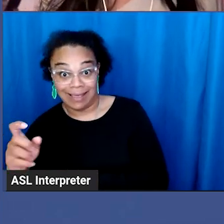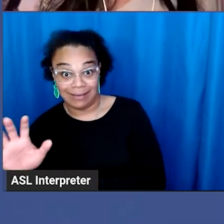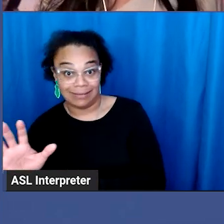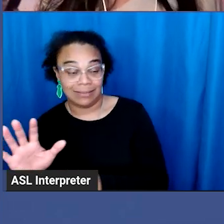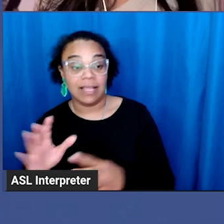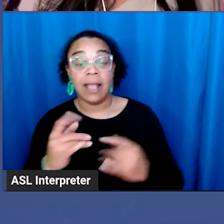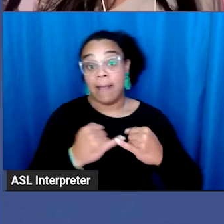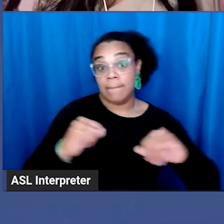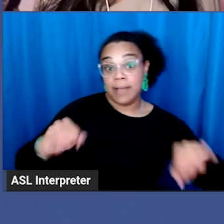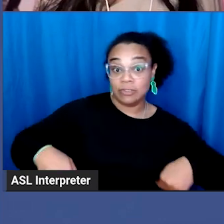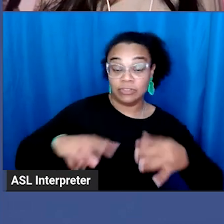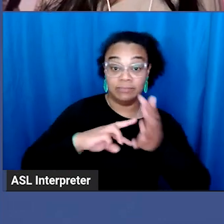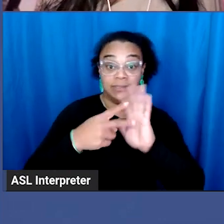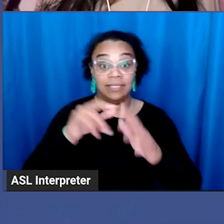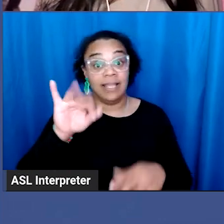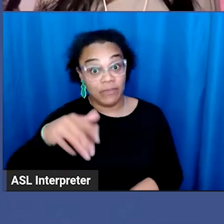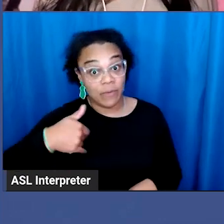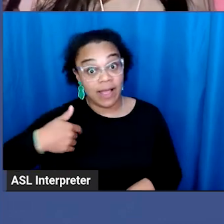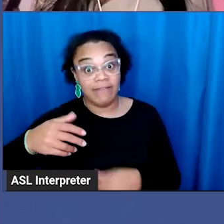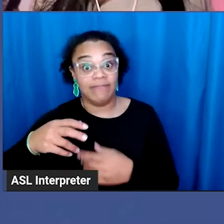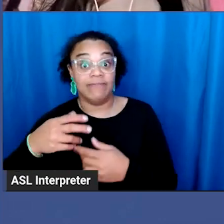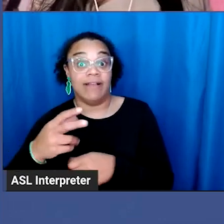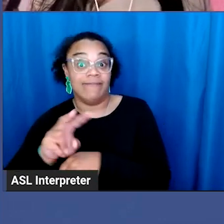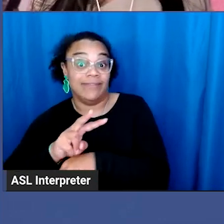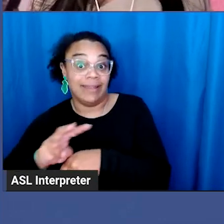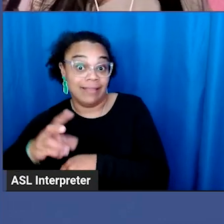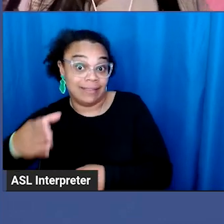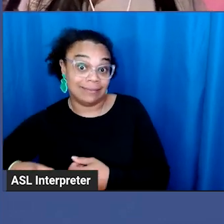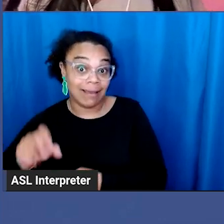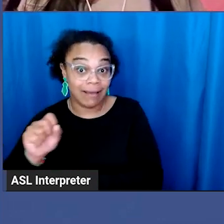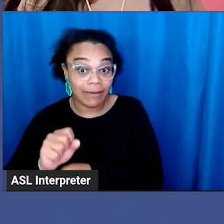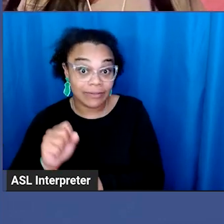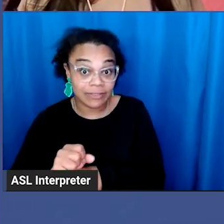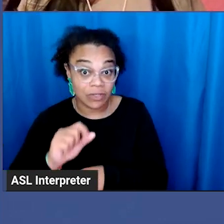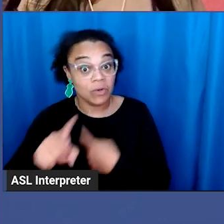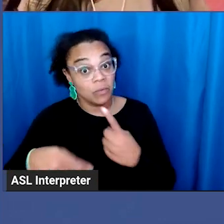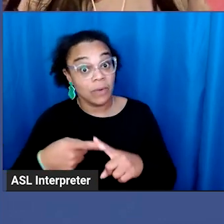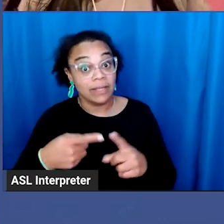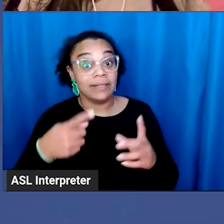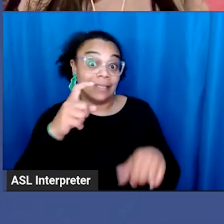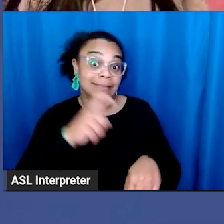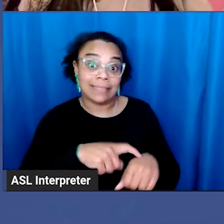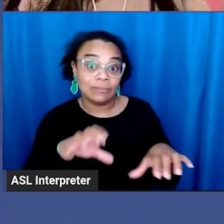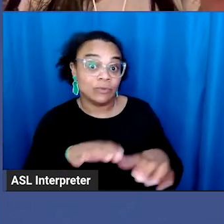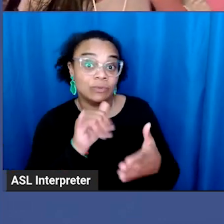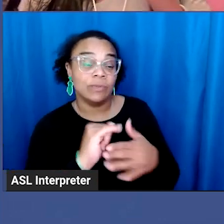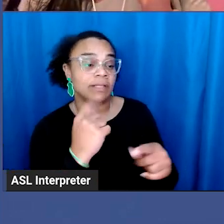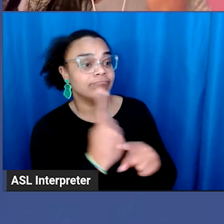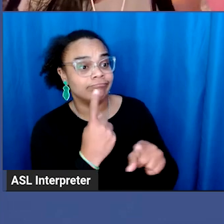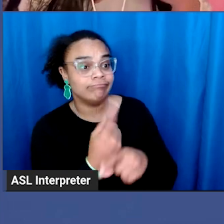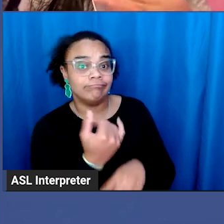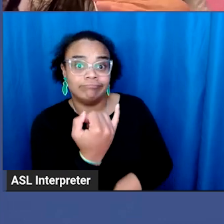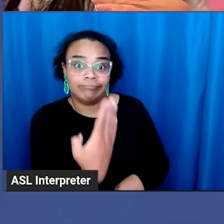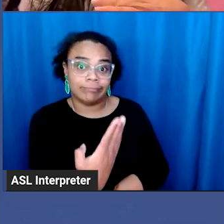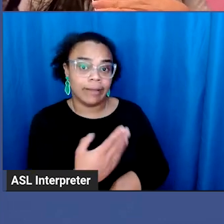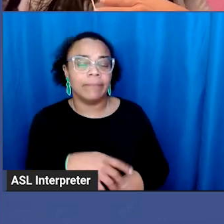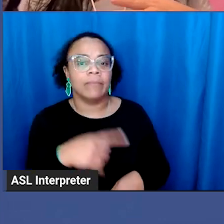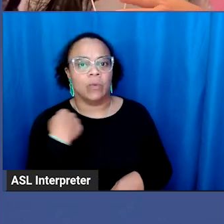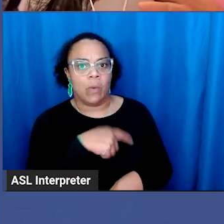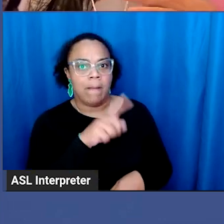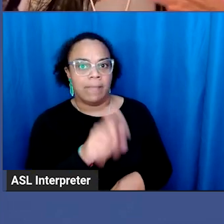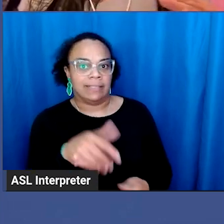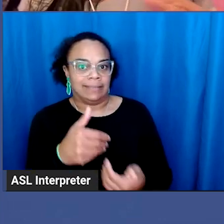hustle. When we go to that vanilla side hustle, we want to keep our sex work persona